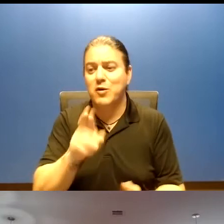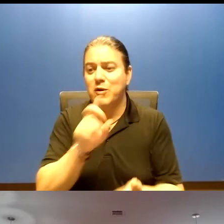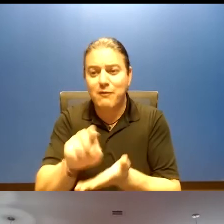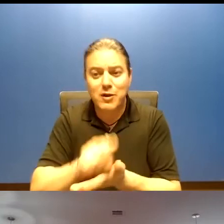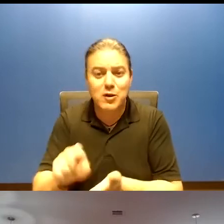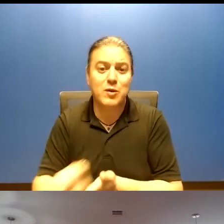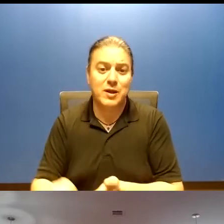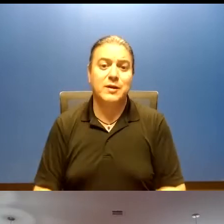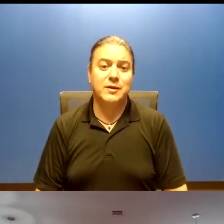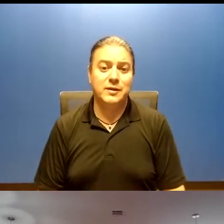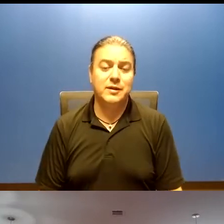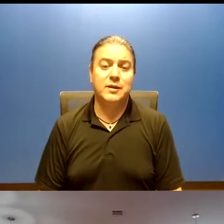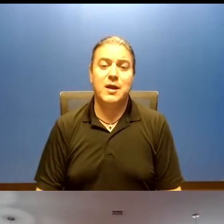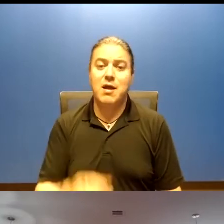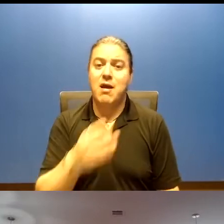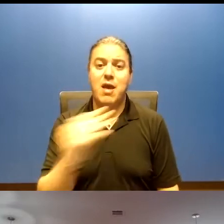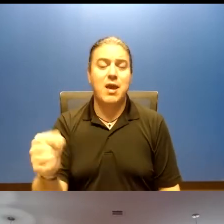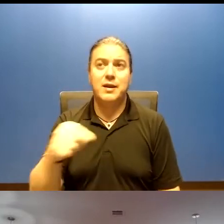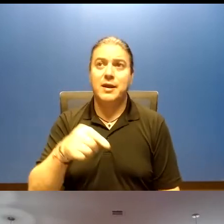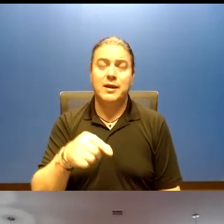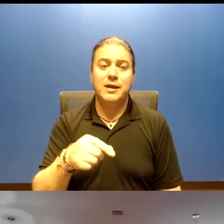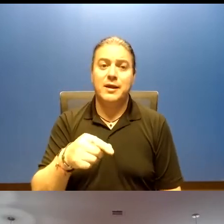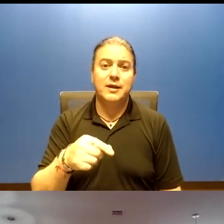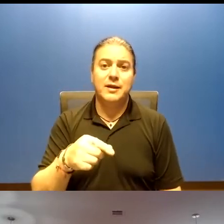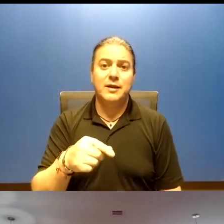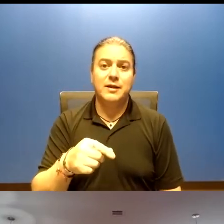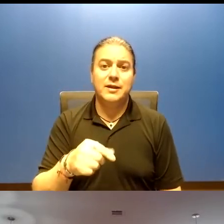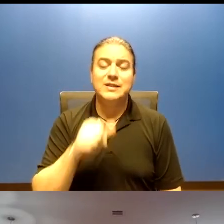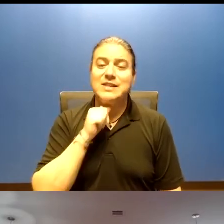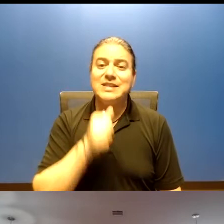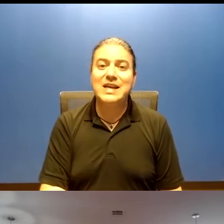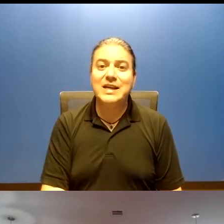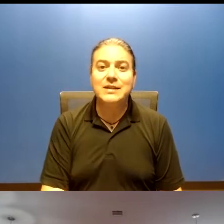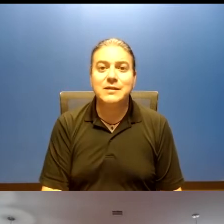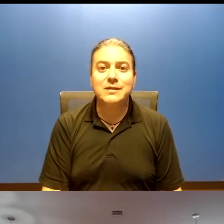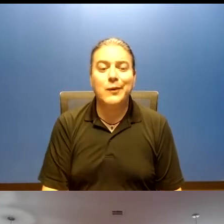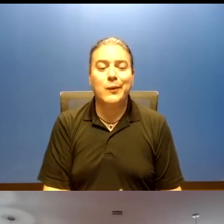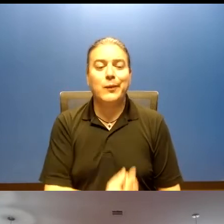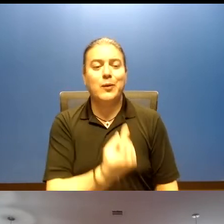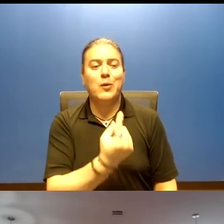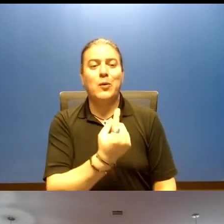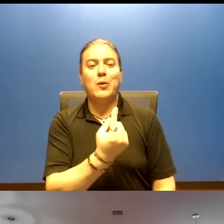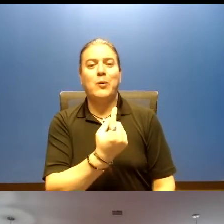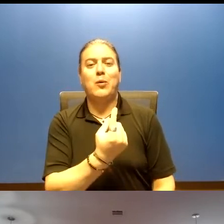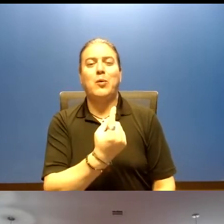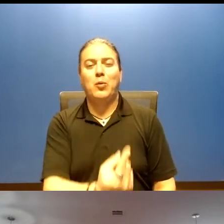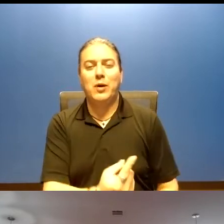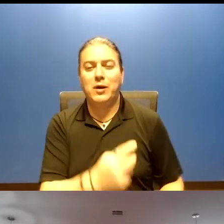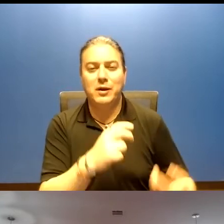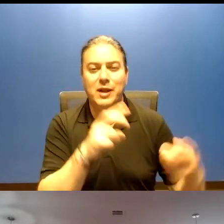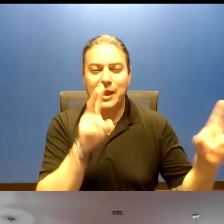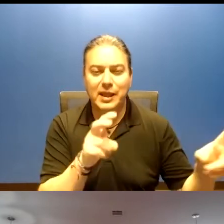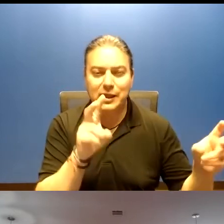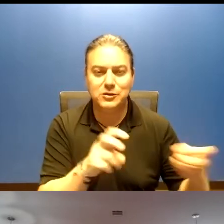disability. And these are not one-off issues. Yes. And the fact that